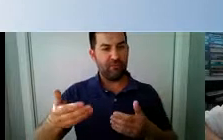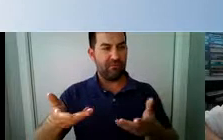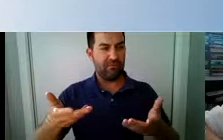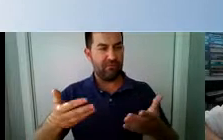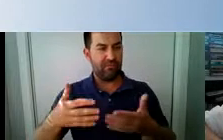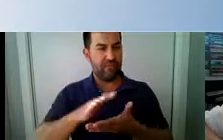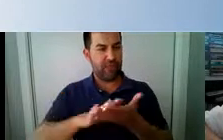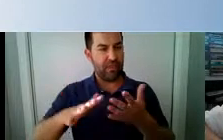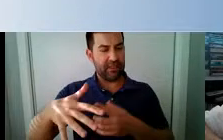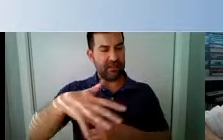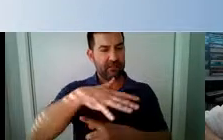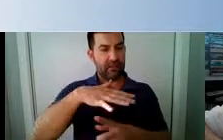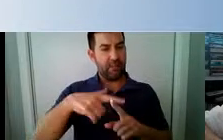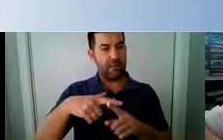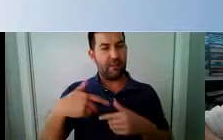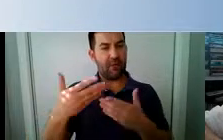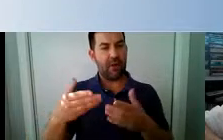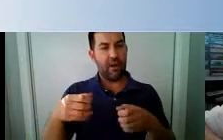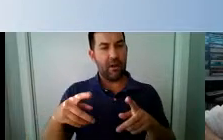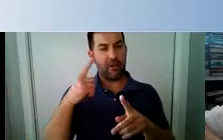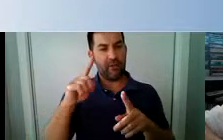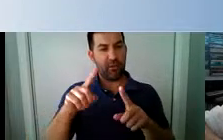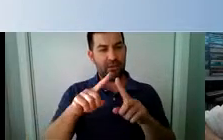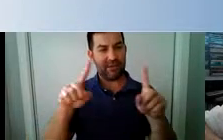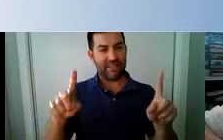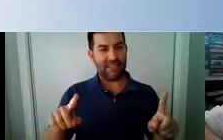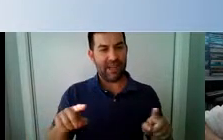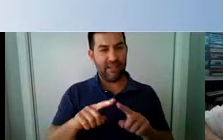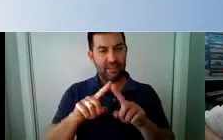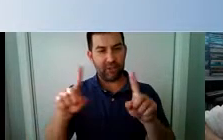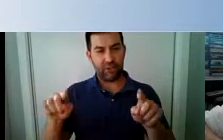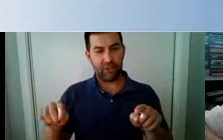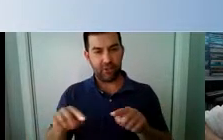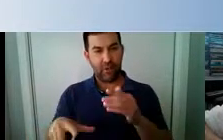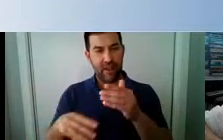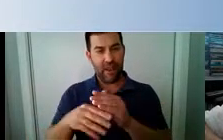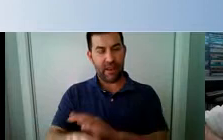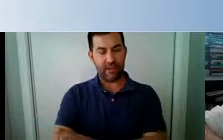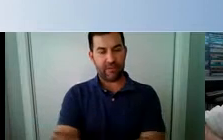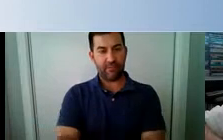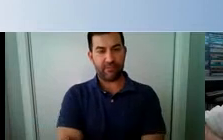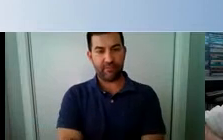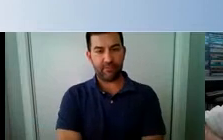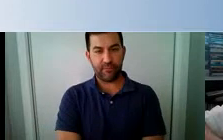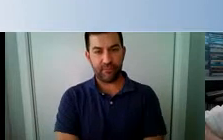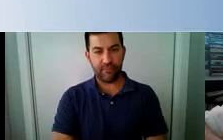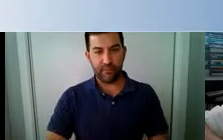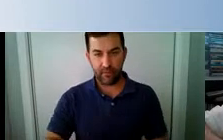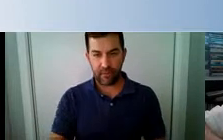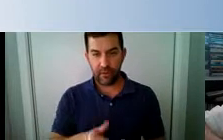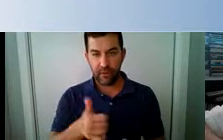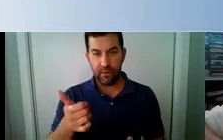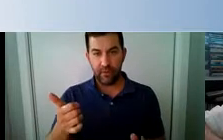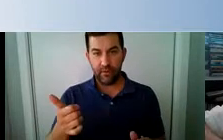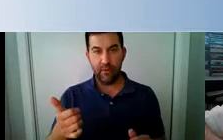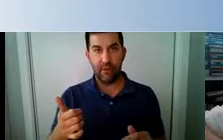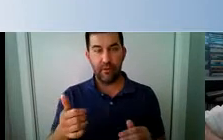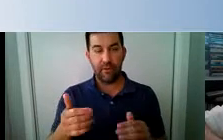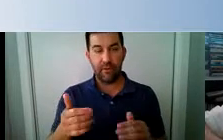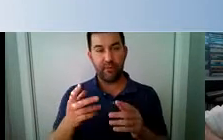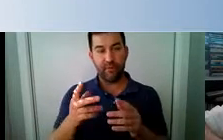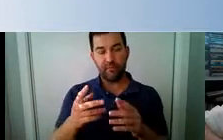opportunity for station signage. So here's another view of the overall station.